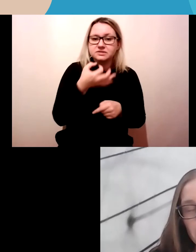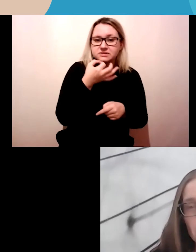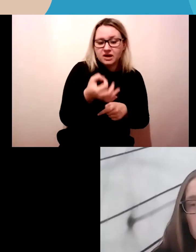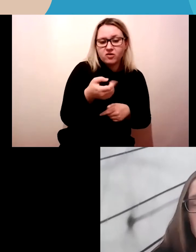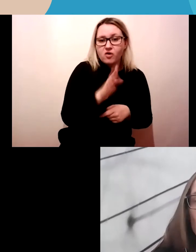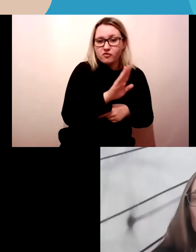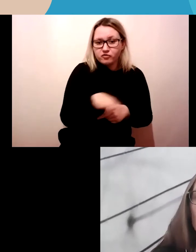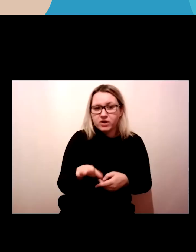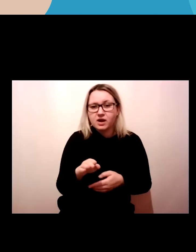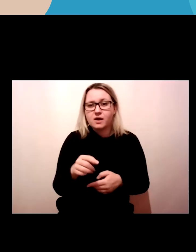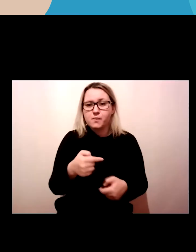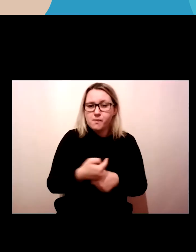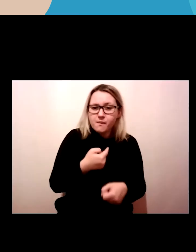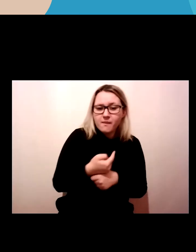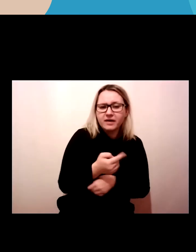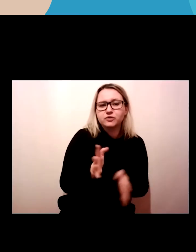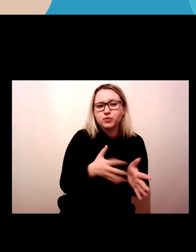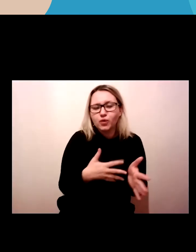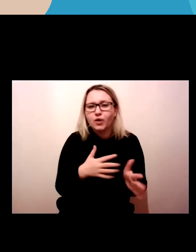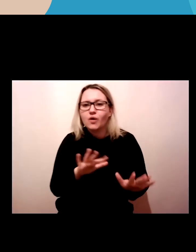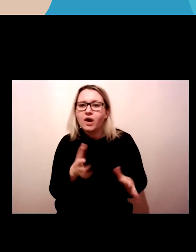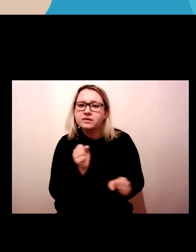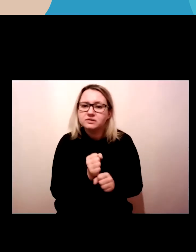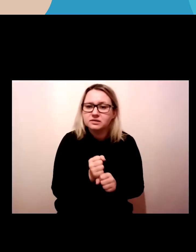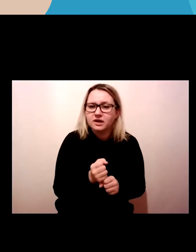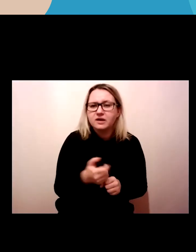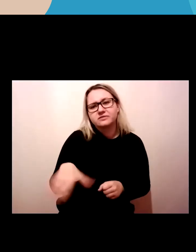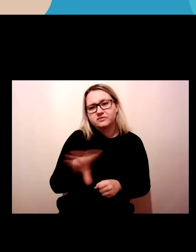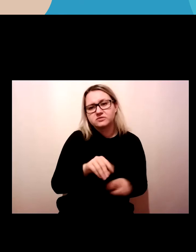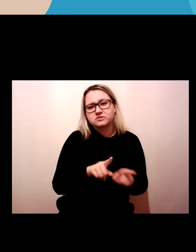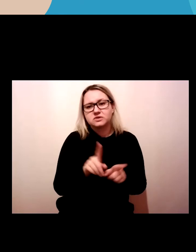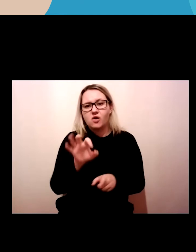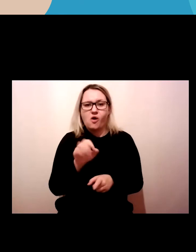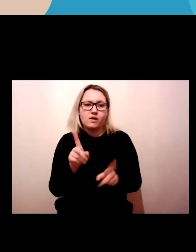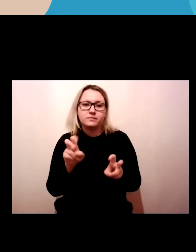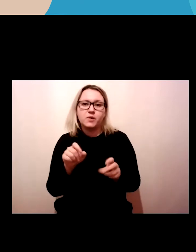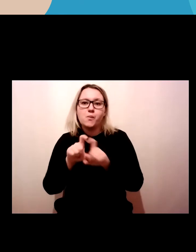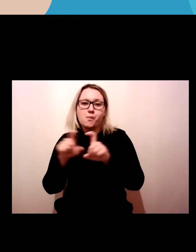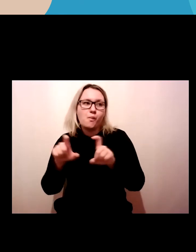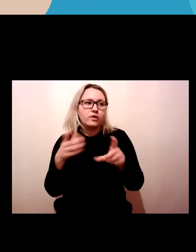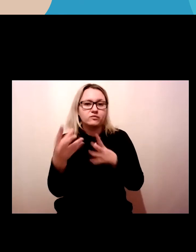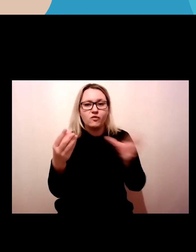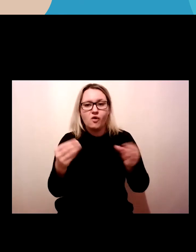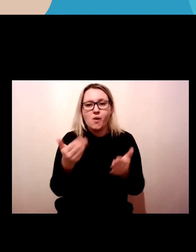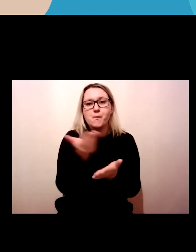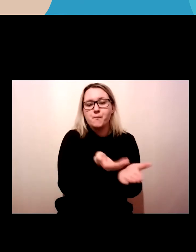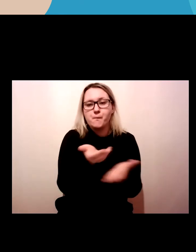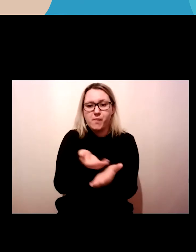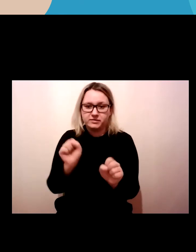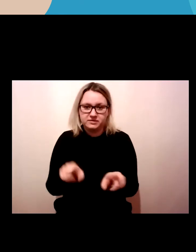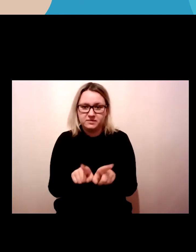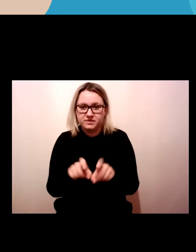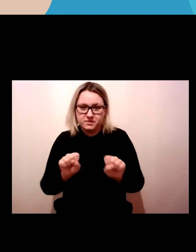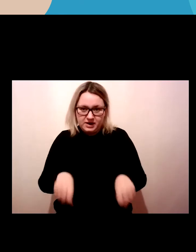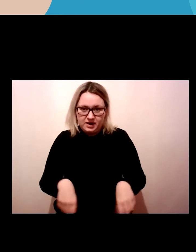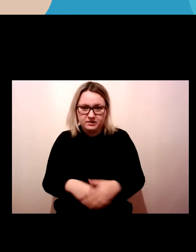how one can react. For example, if you are the child who is bullied, well, there will be a few pieces of